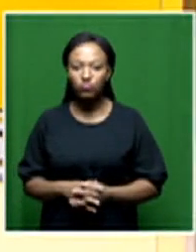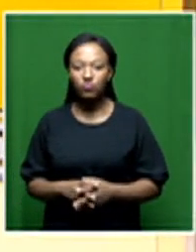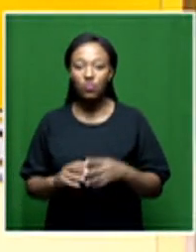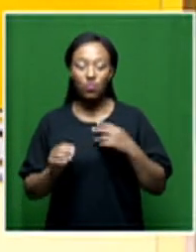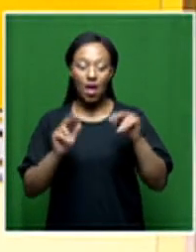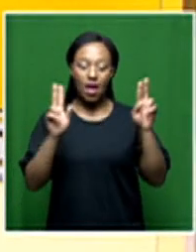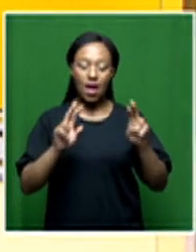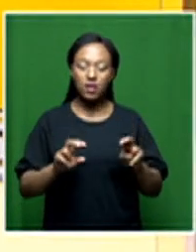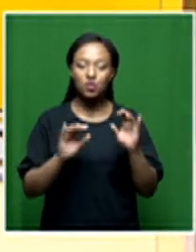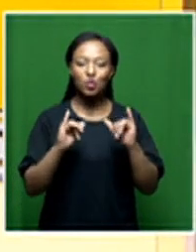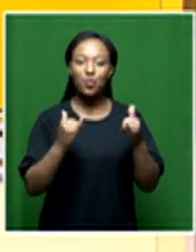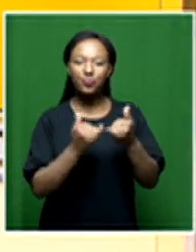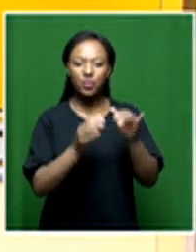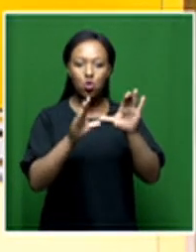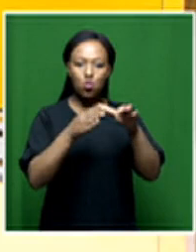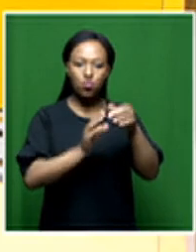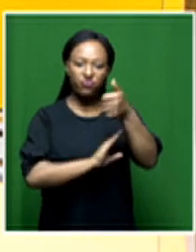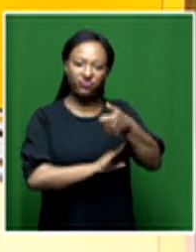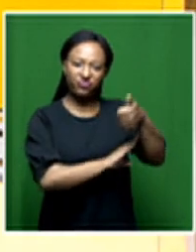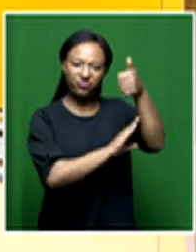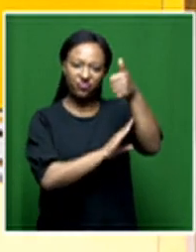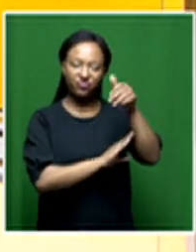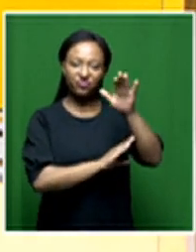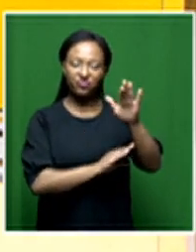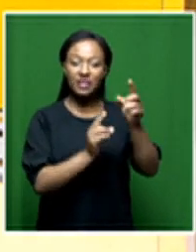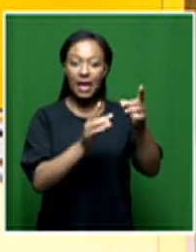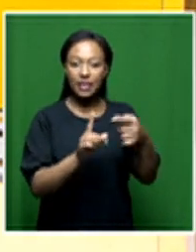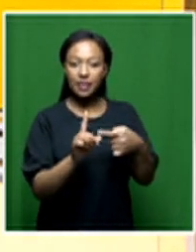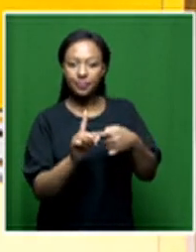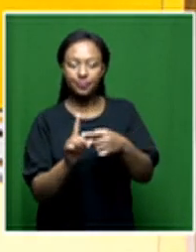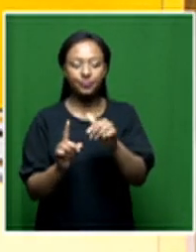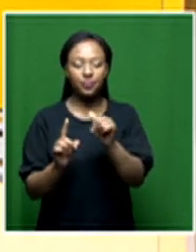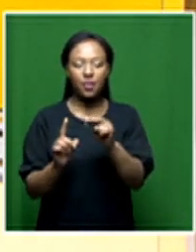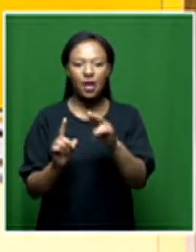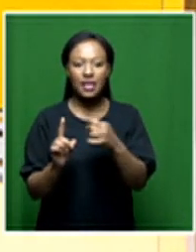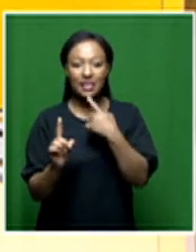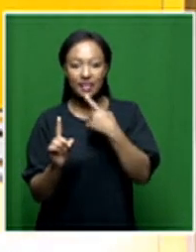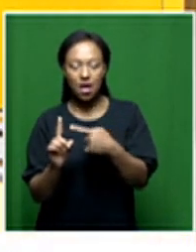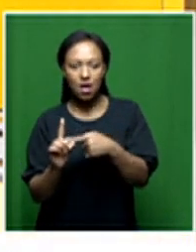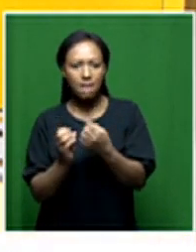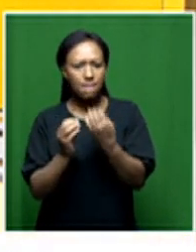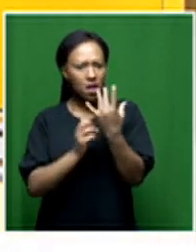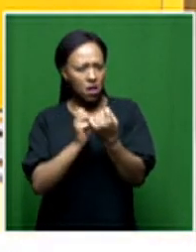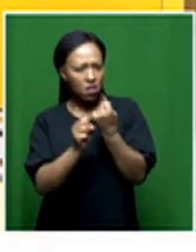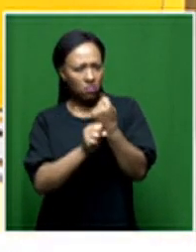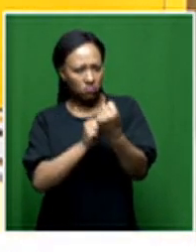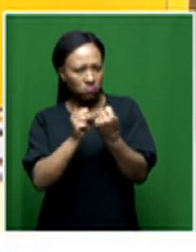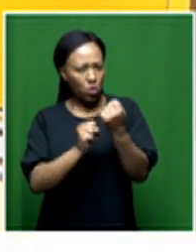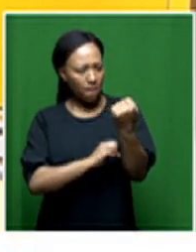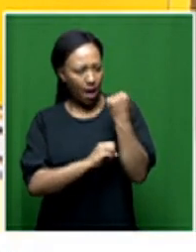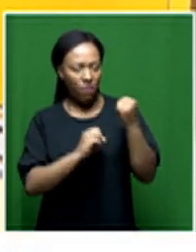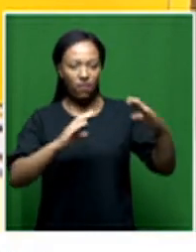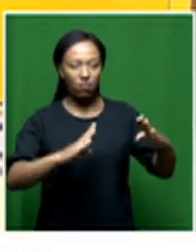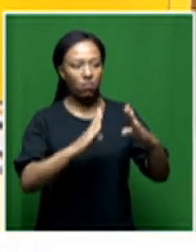Well, Eskom's Group Chief Executive, Andre de Ruyter, says for many years the tendency was to build huge power plants like